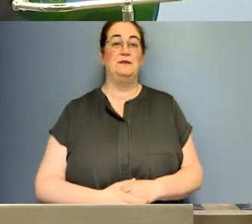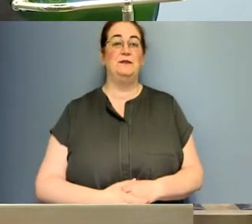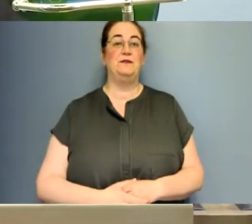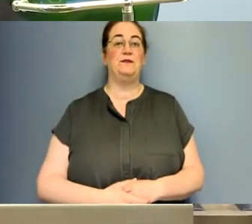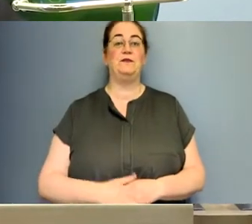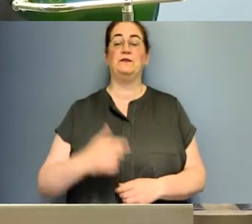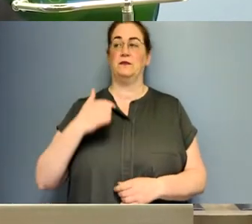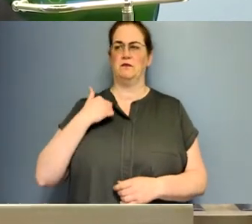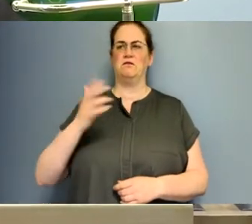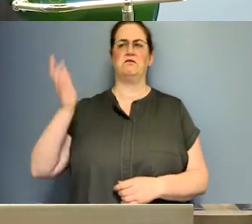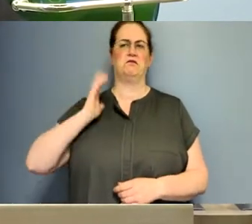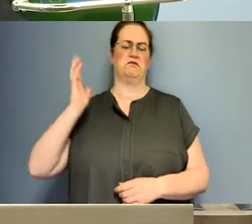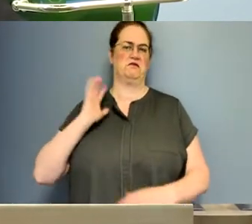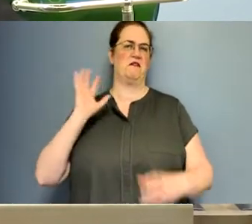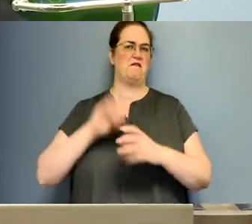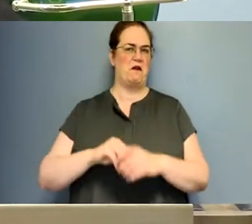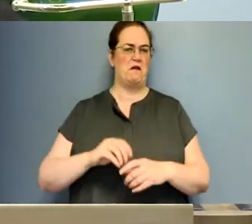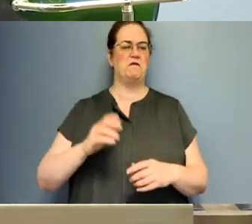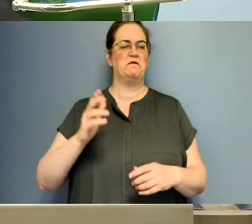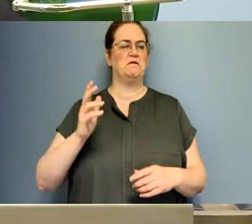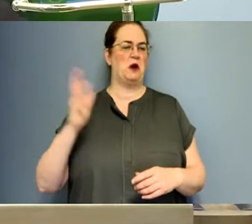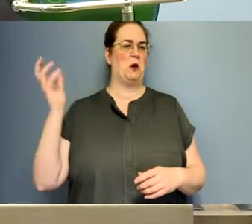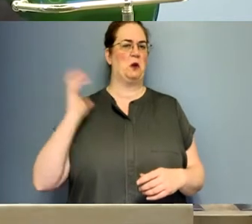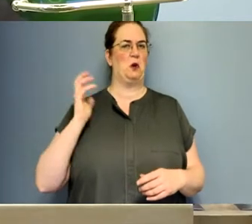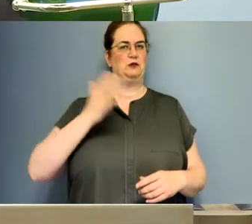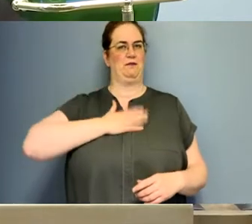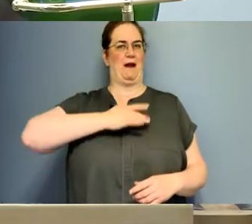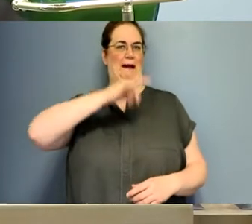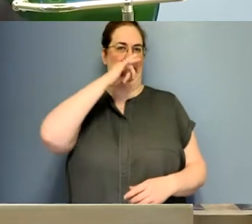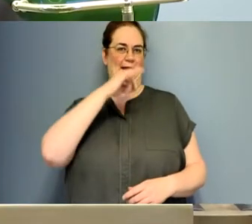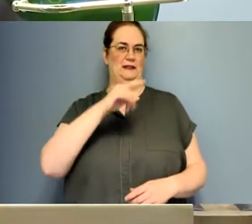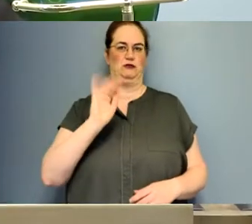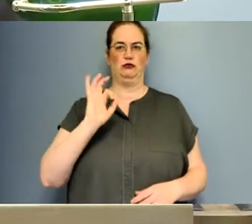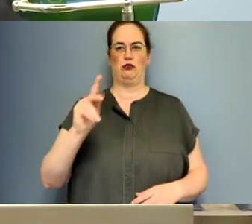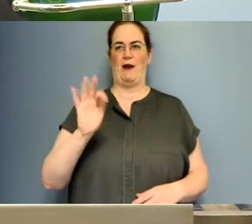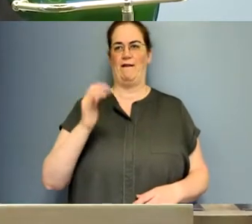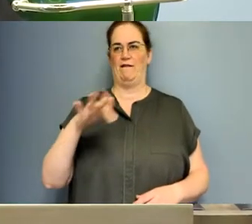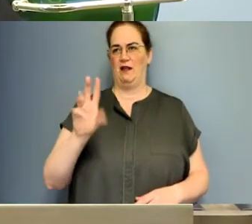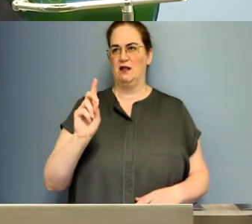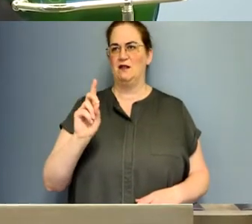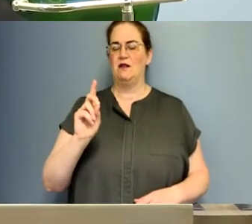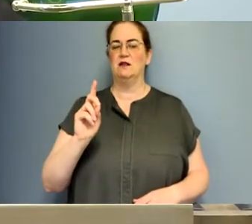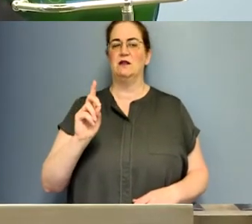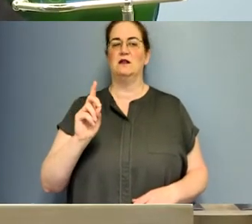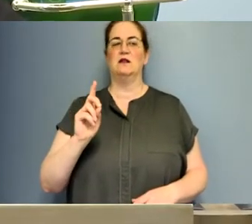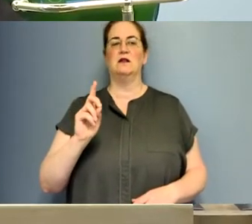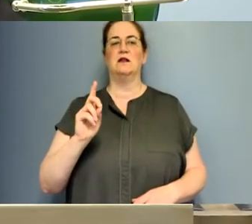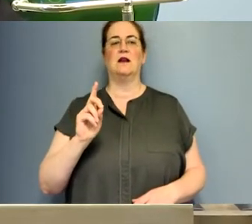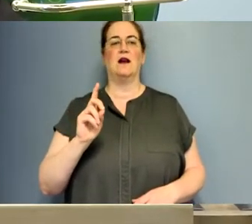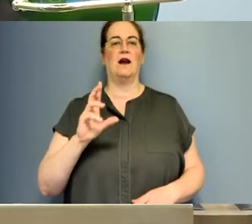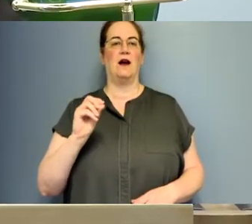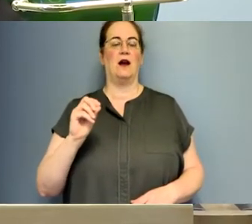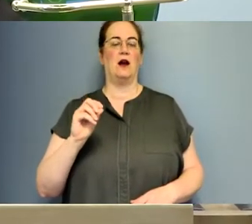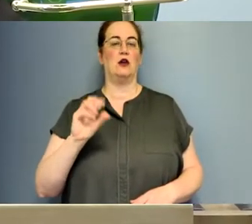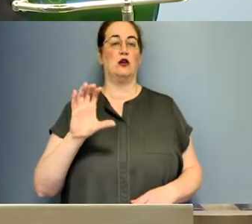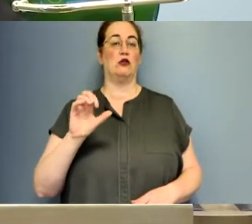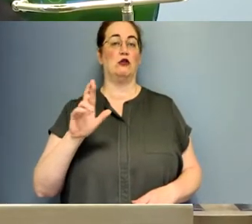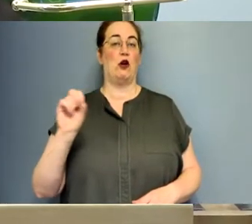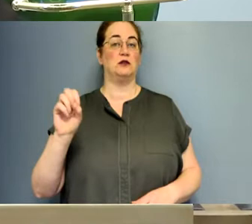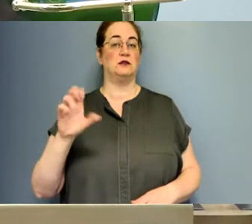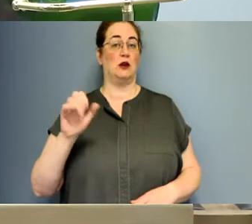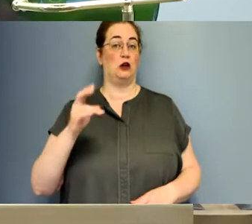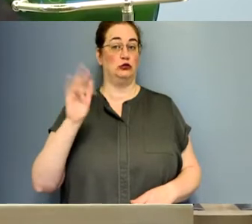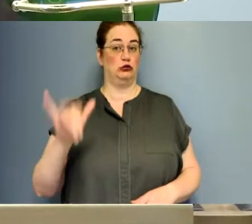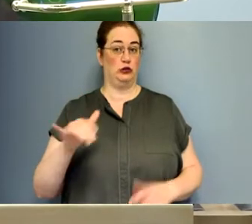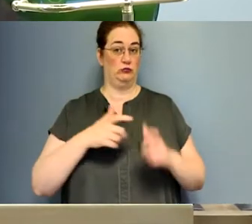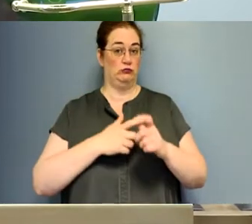was involved earlier coaching my kids in track and field and cross country, and my